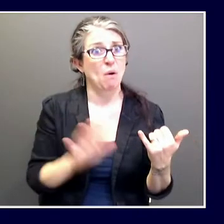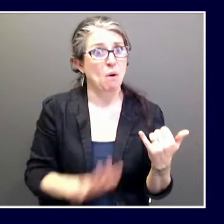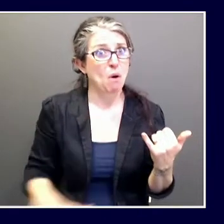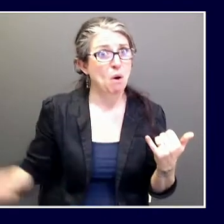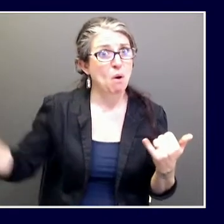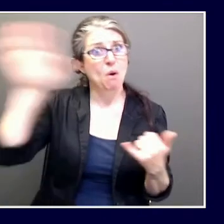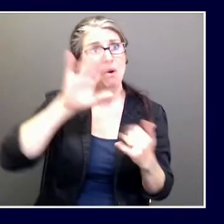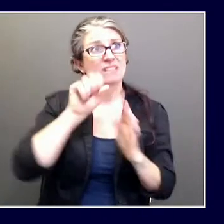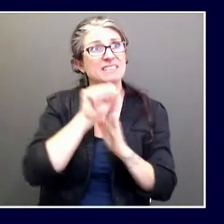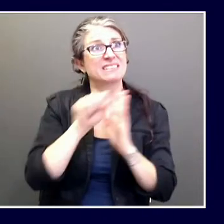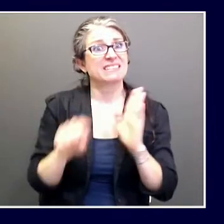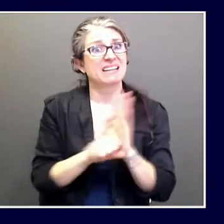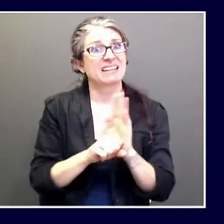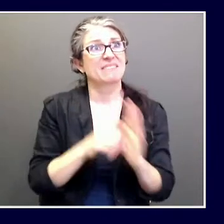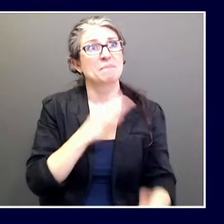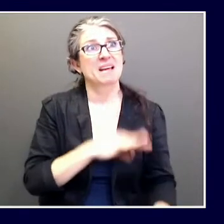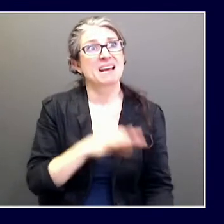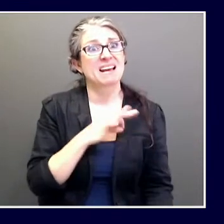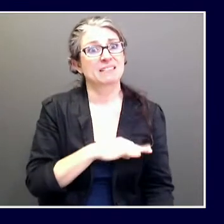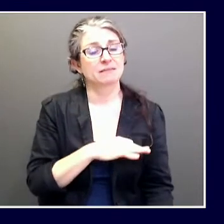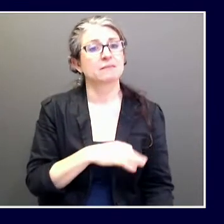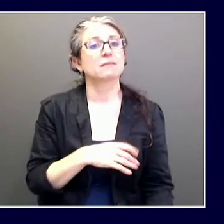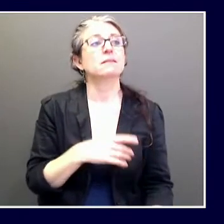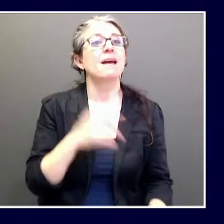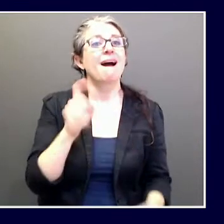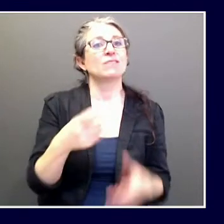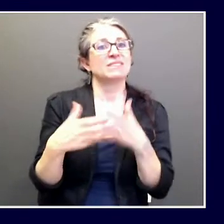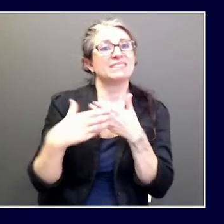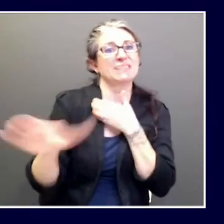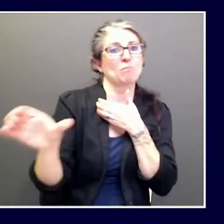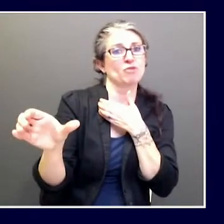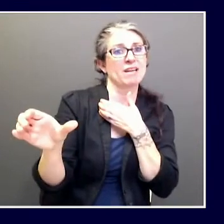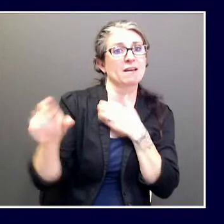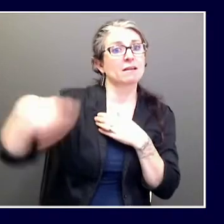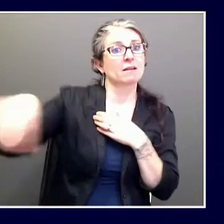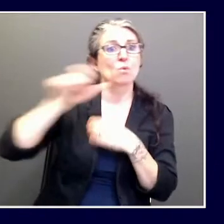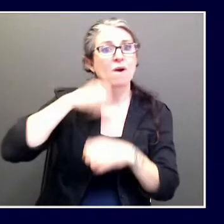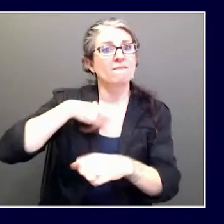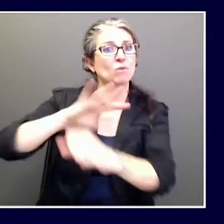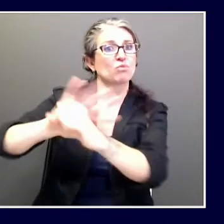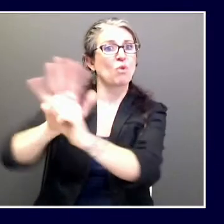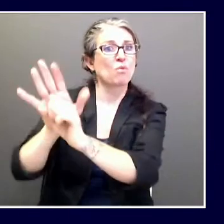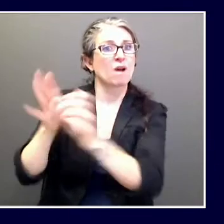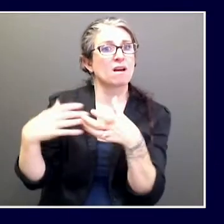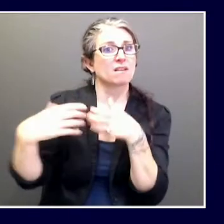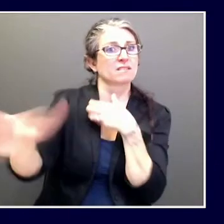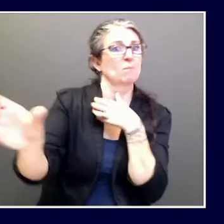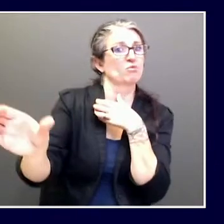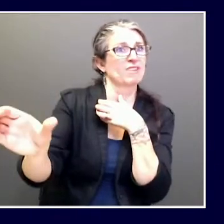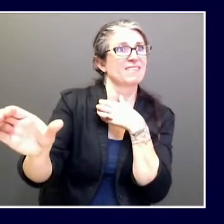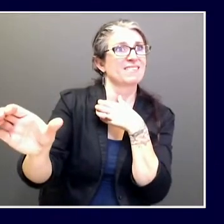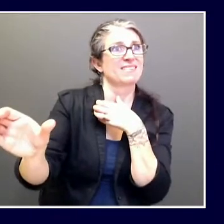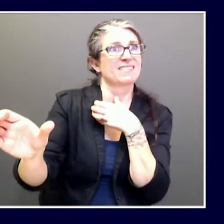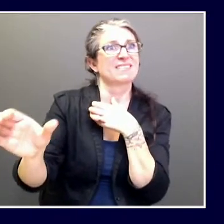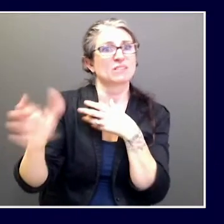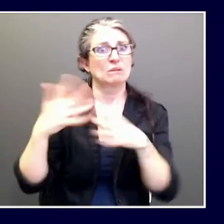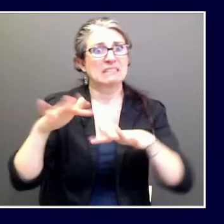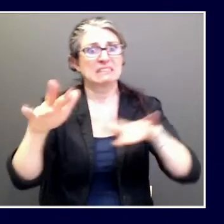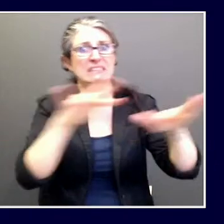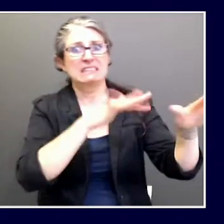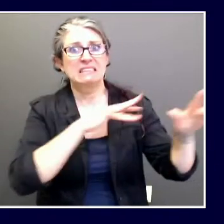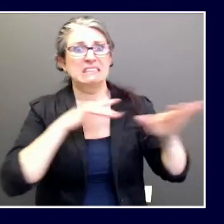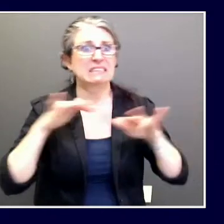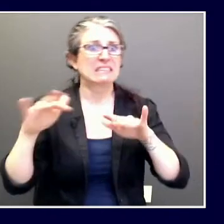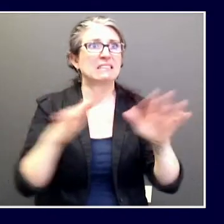for it. But we are, certainly working with our healthcare system now and plan to intensify that in the coming days